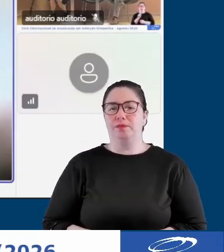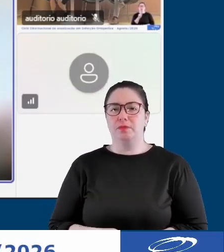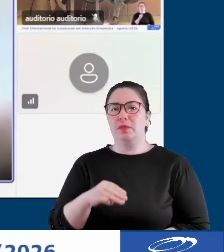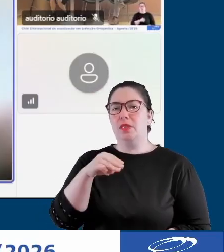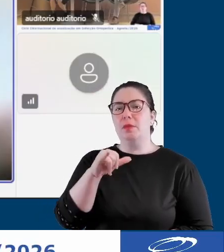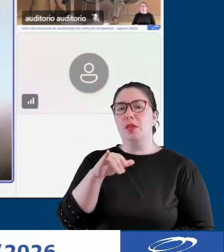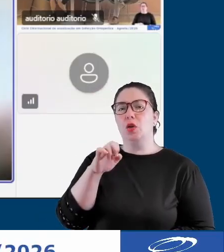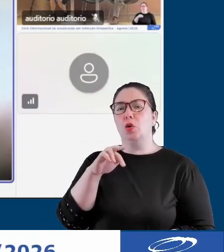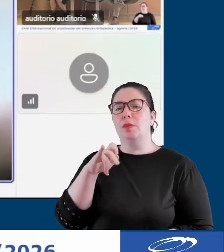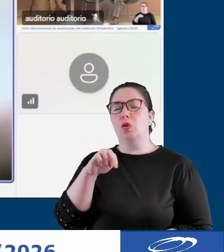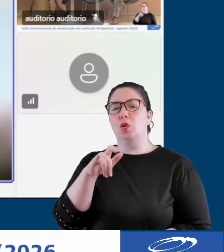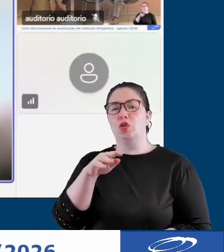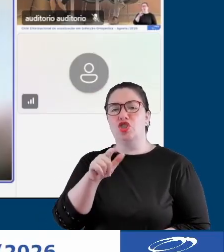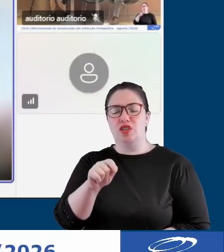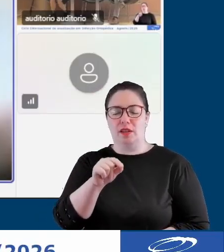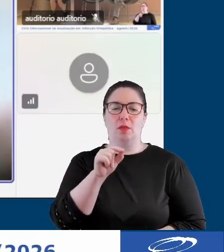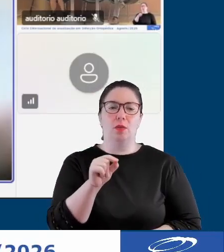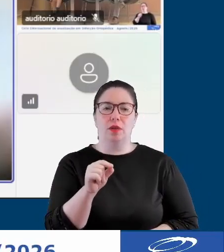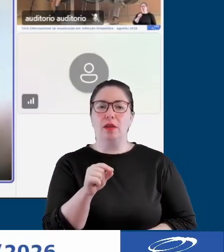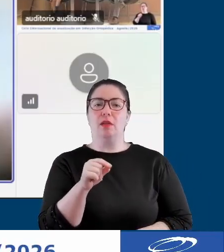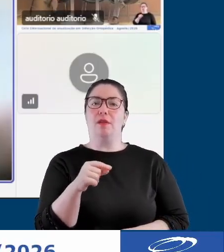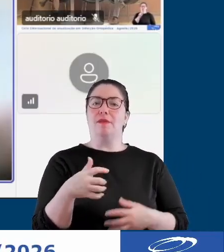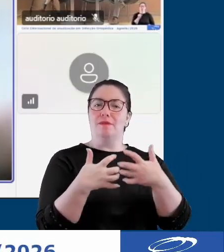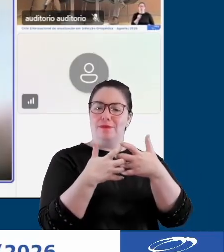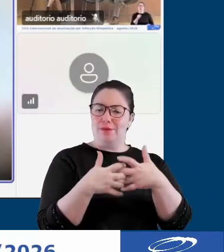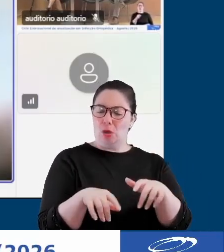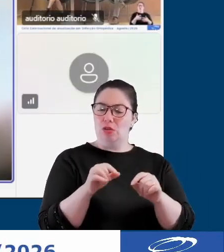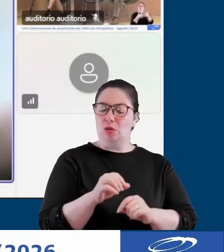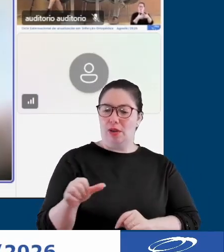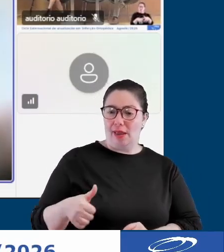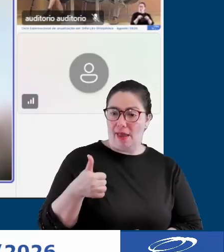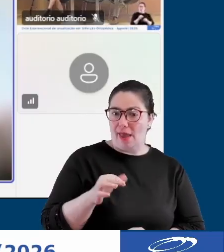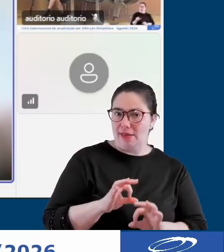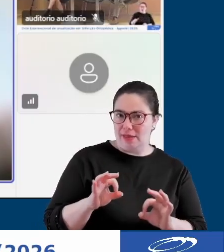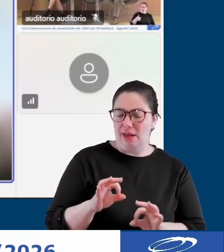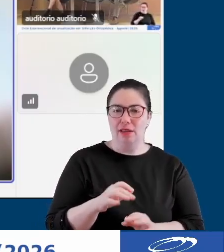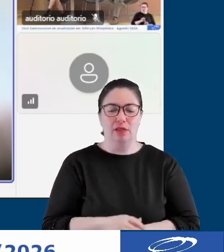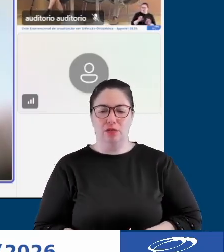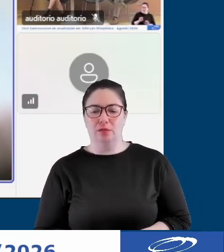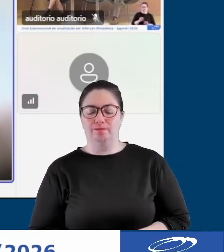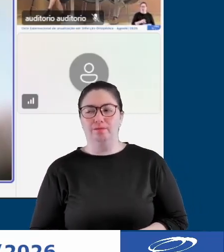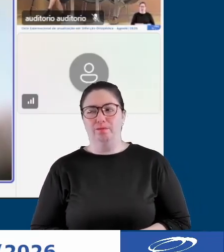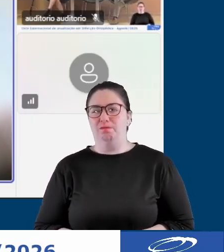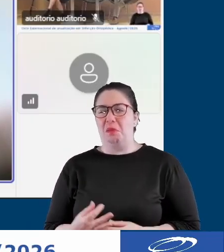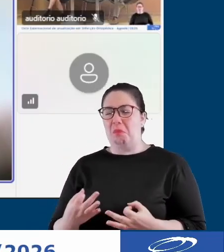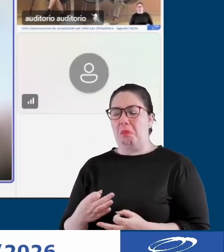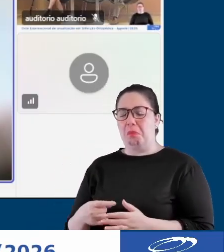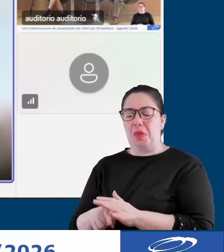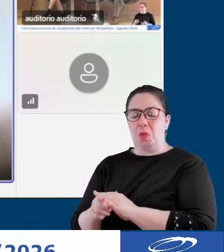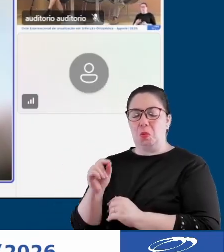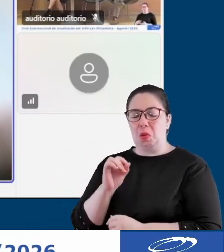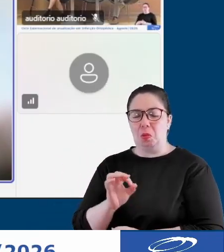membrane at the tip, and this membrane has a cutoff, and this allows only for the usual cutoff that we use on the membrane